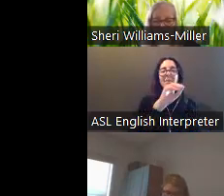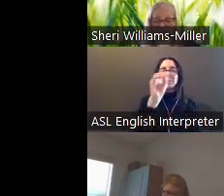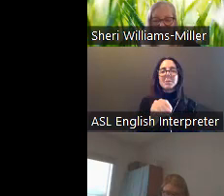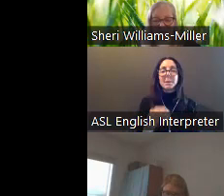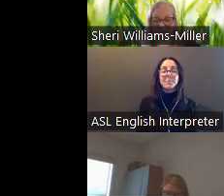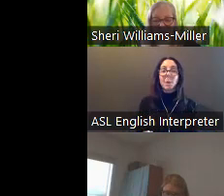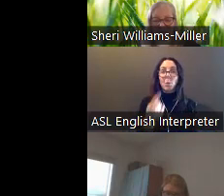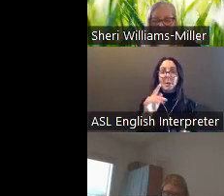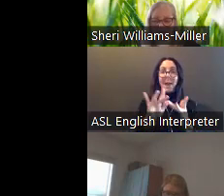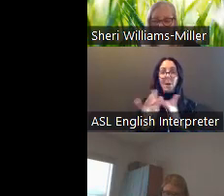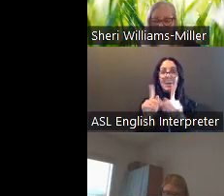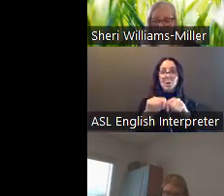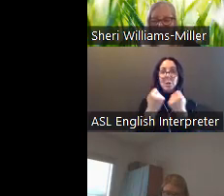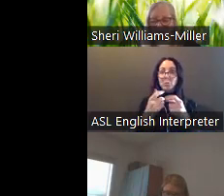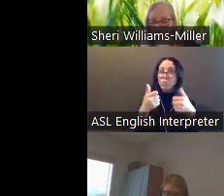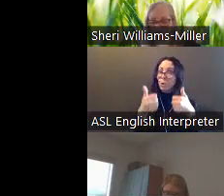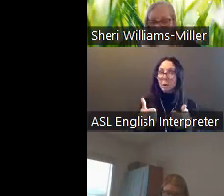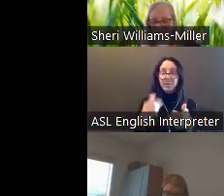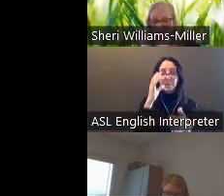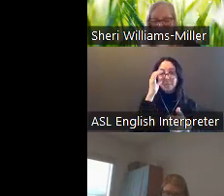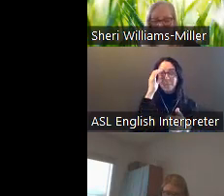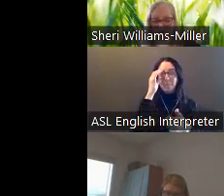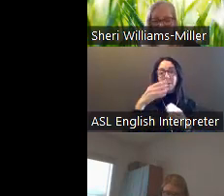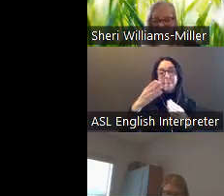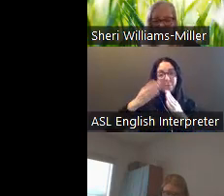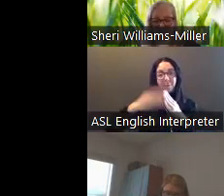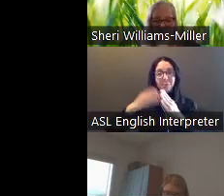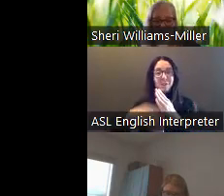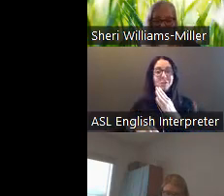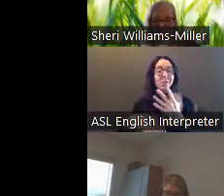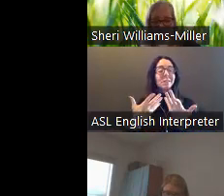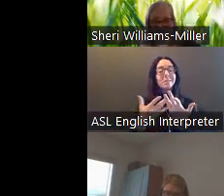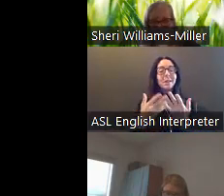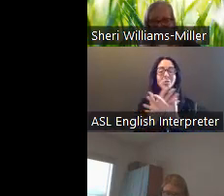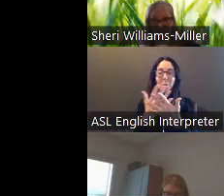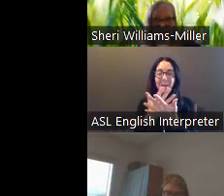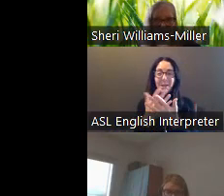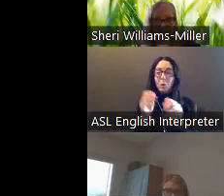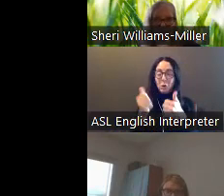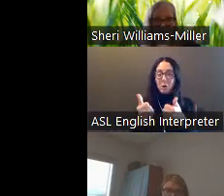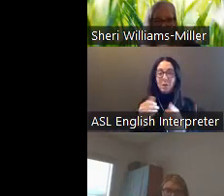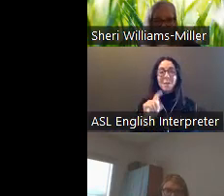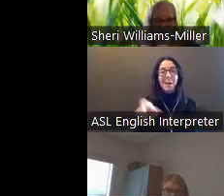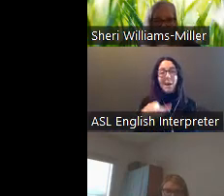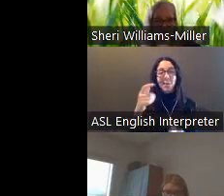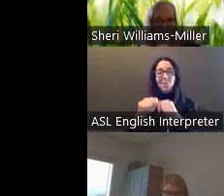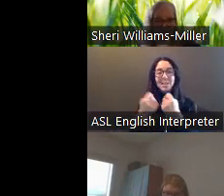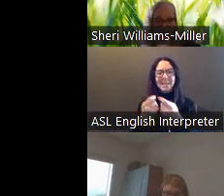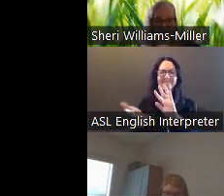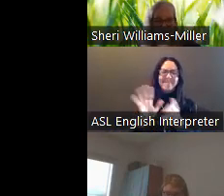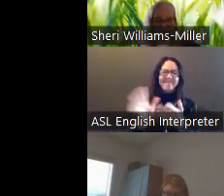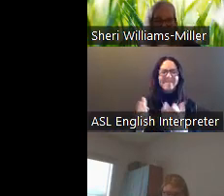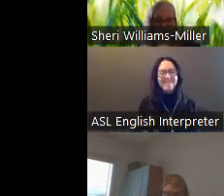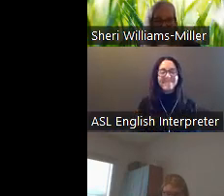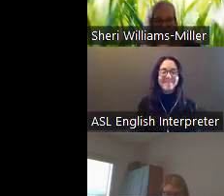outreach team was doing very well with completing the indicators of abuse, but others were less than we had hoped.